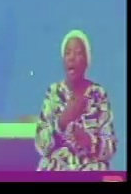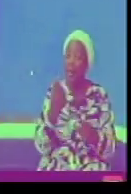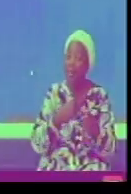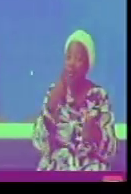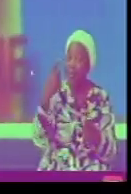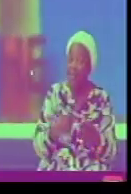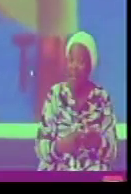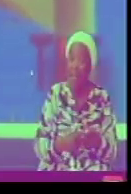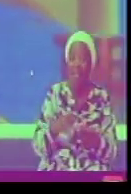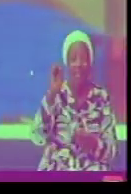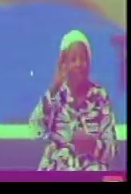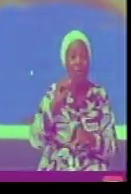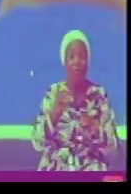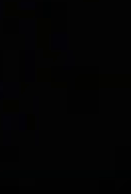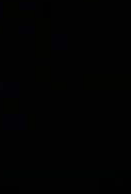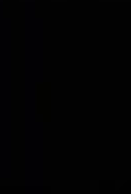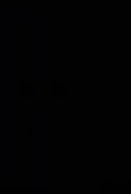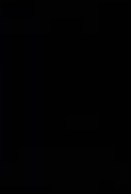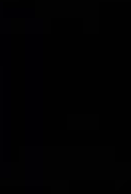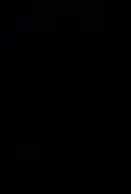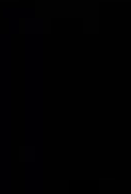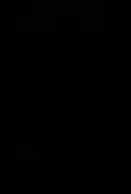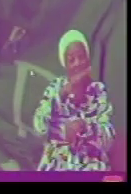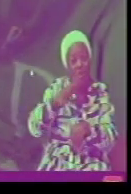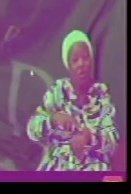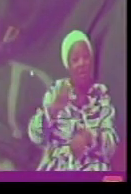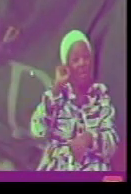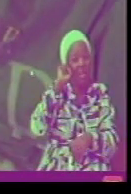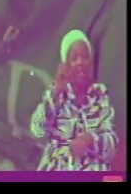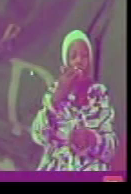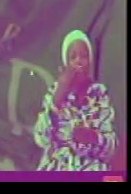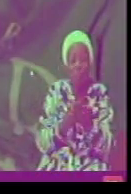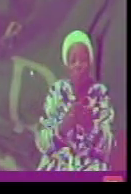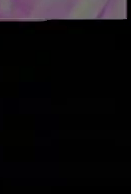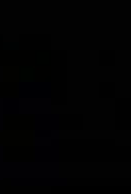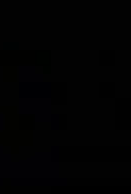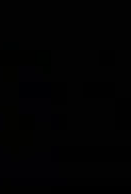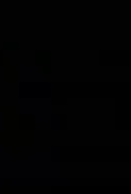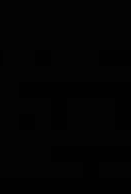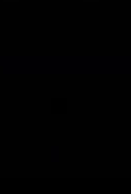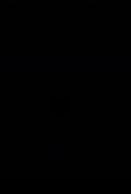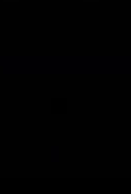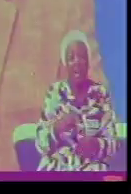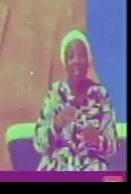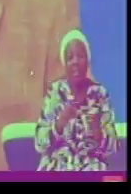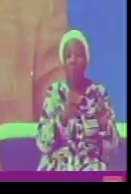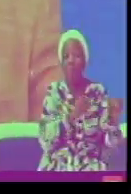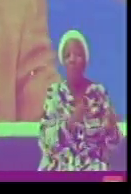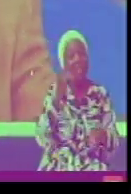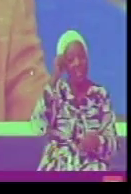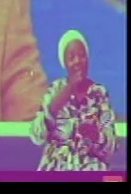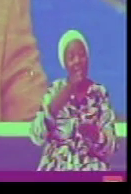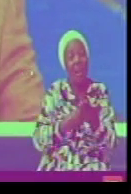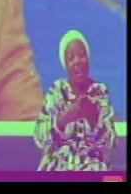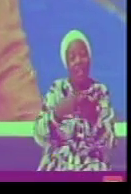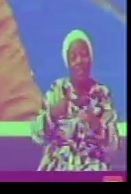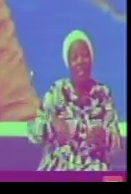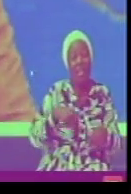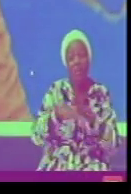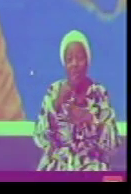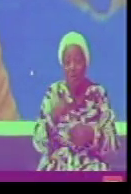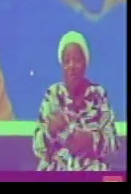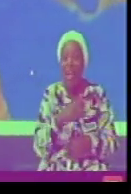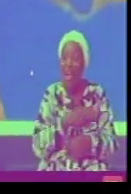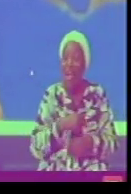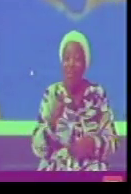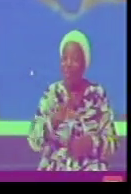will take away from you. And then he will put his nature, his goodness, and he will put